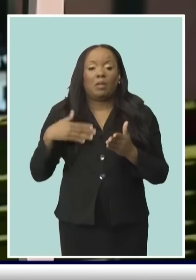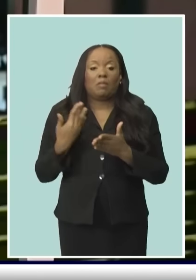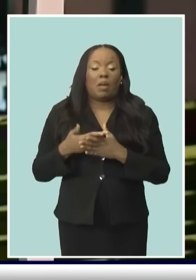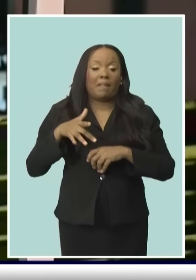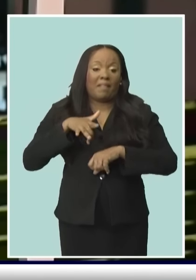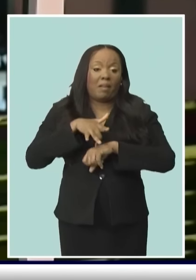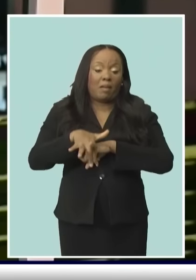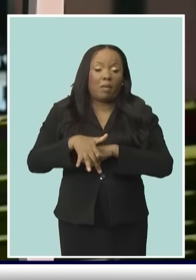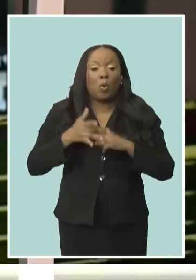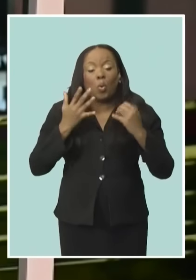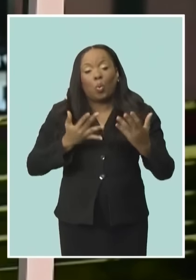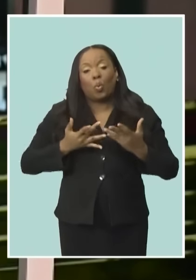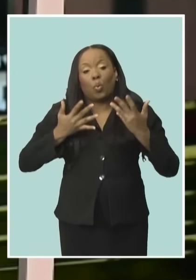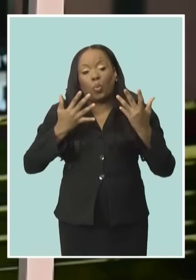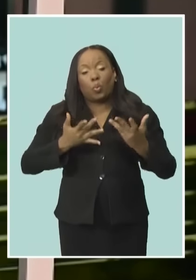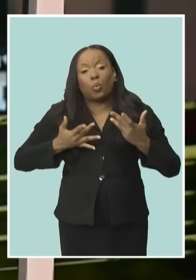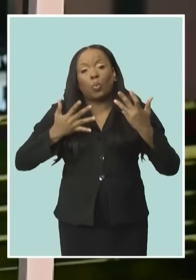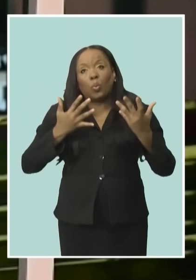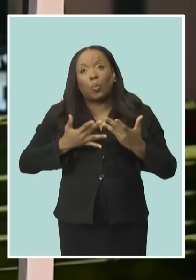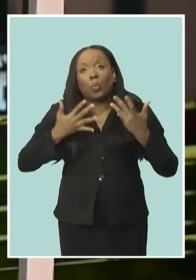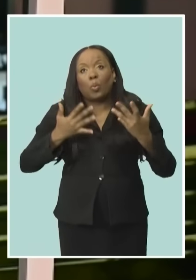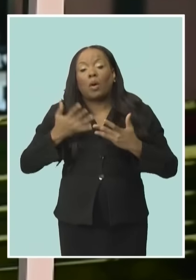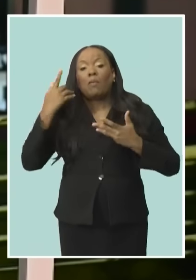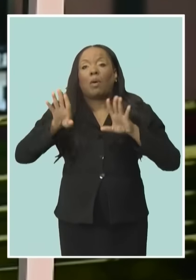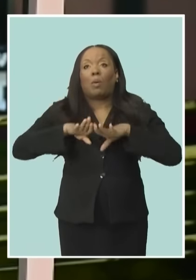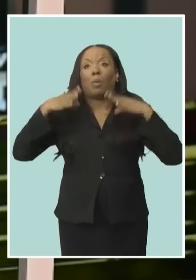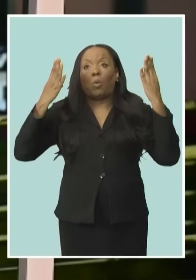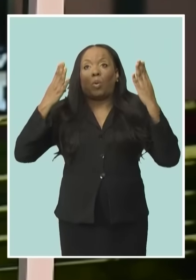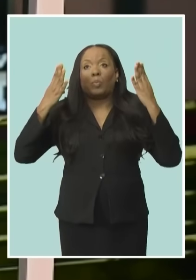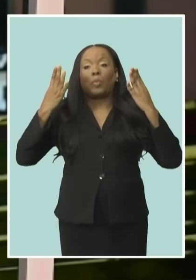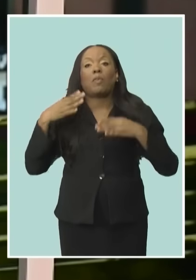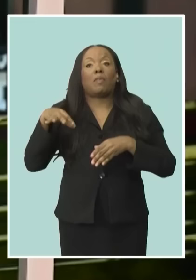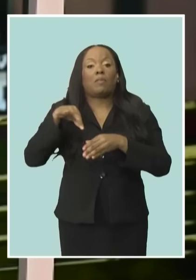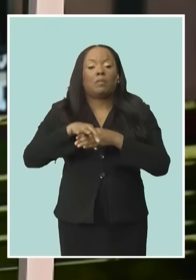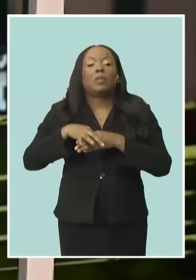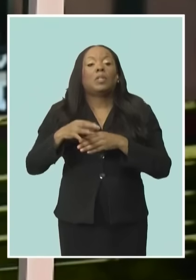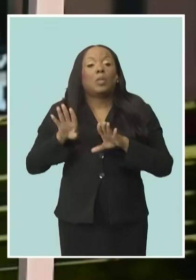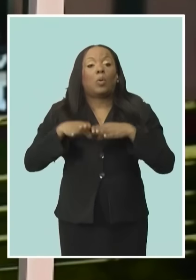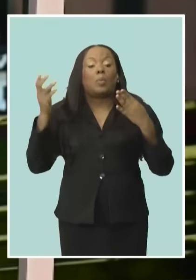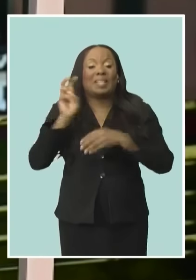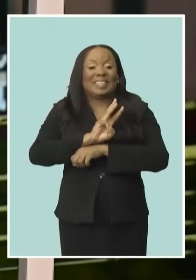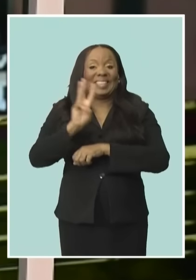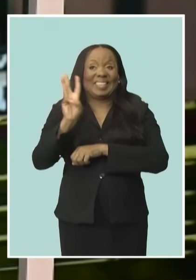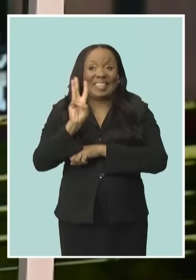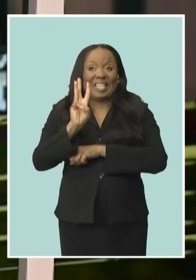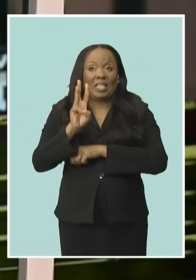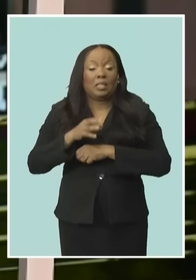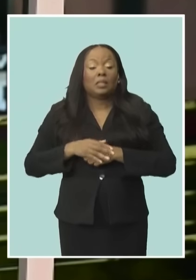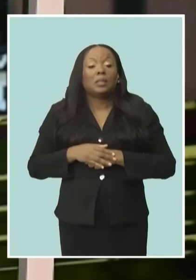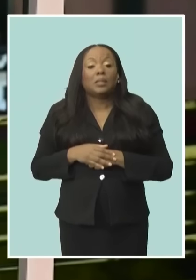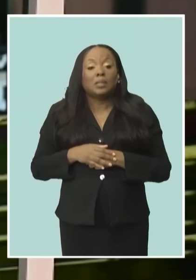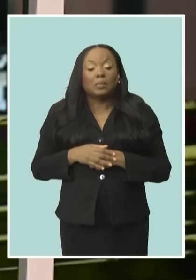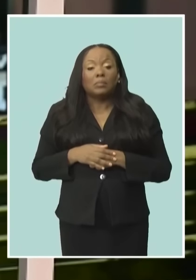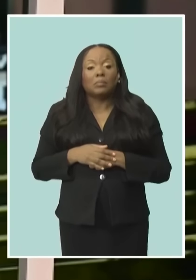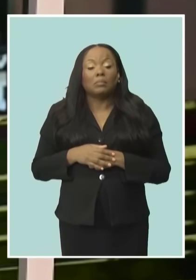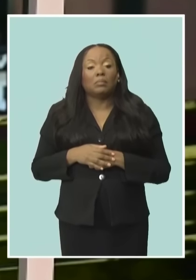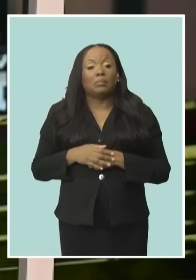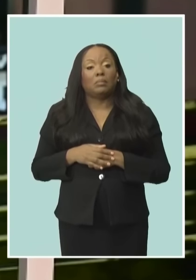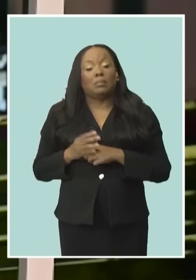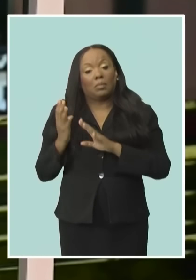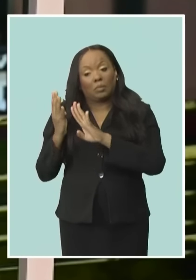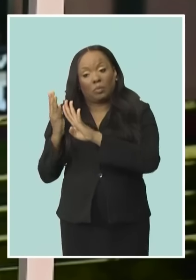just waiting until the polling stations opened at 6. And since then, there was a steady stream